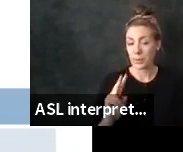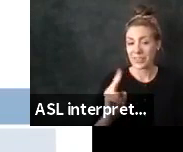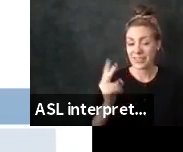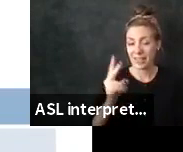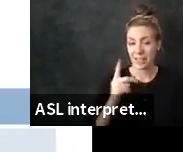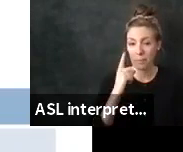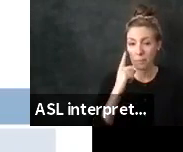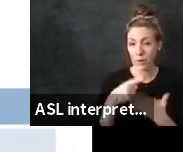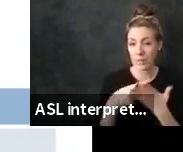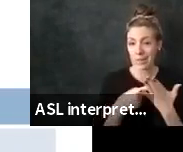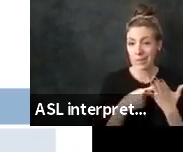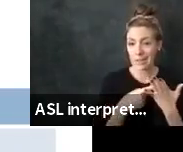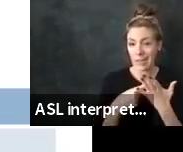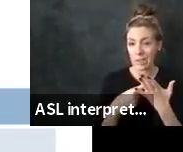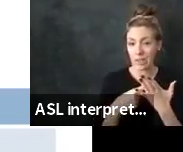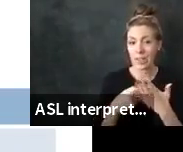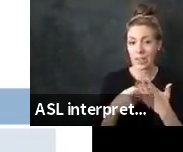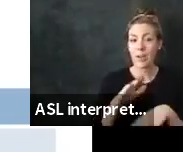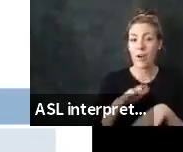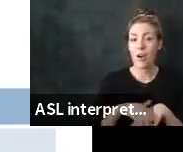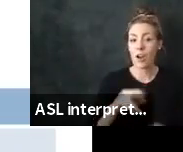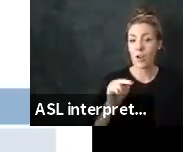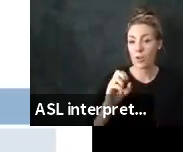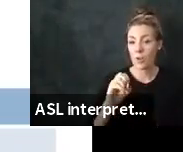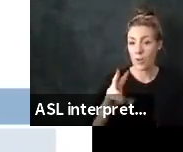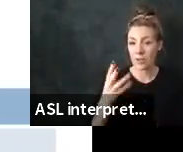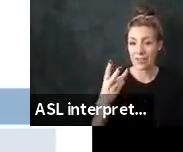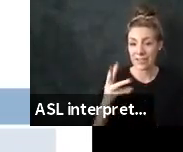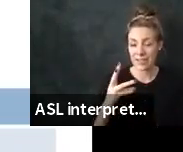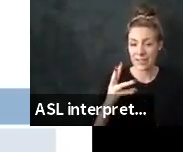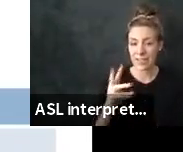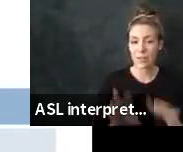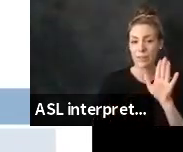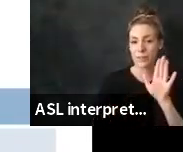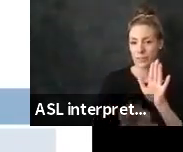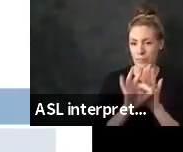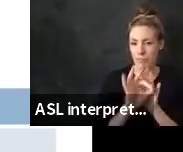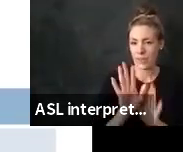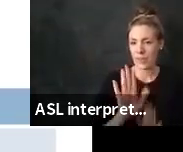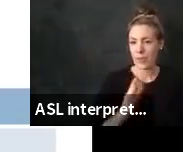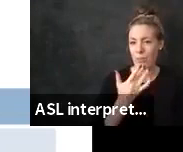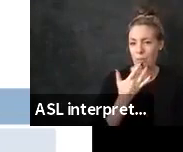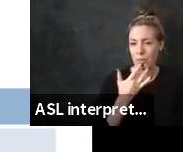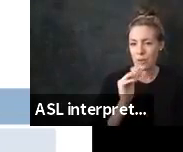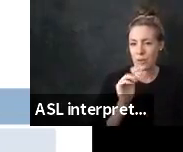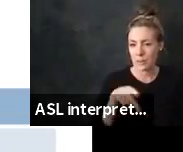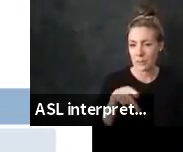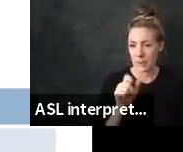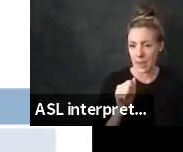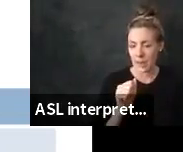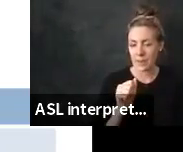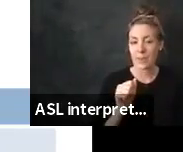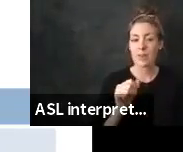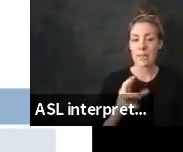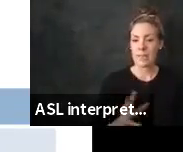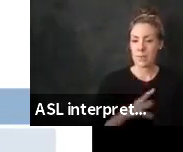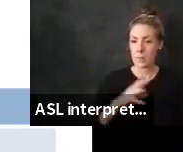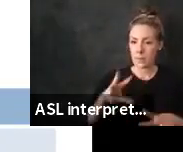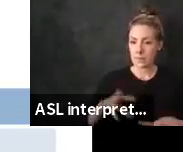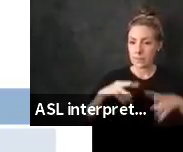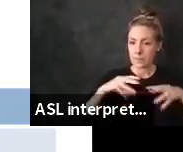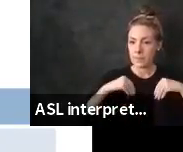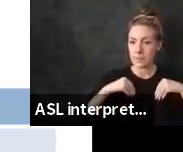maps, and then on November 16th to identify a preferred map with formal adoption on December 7th.